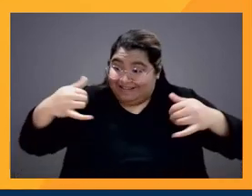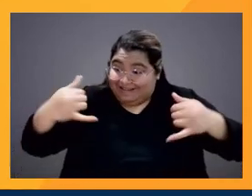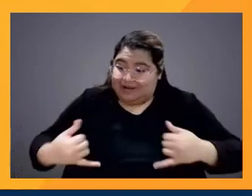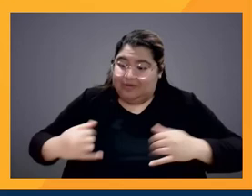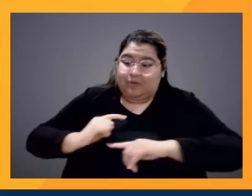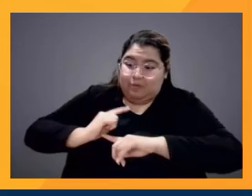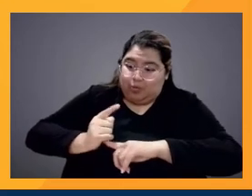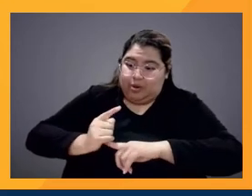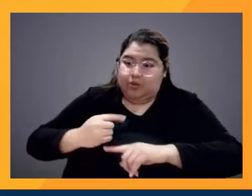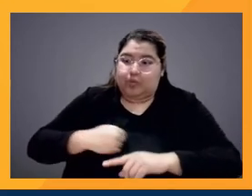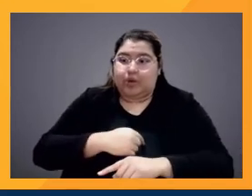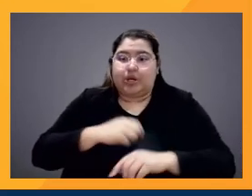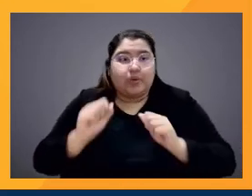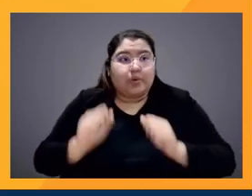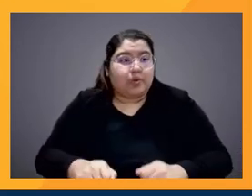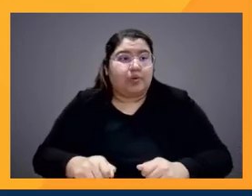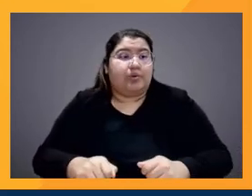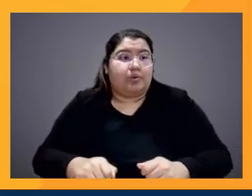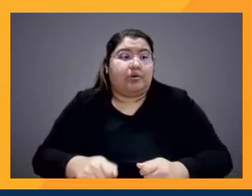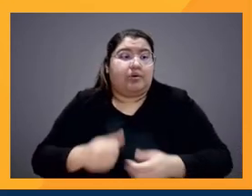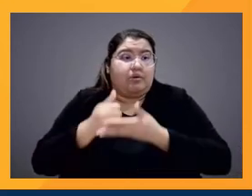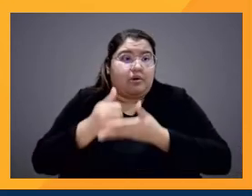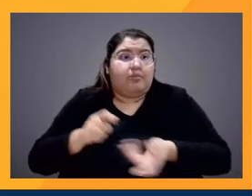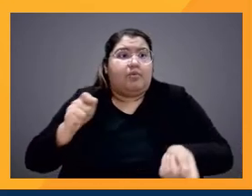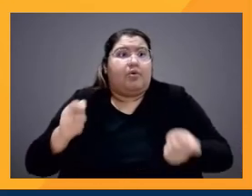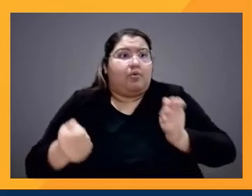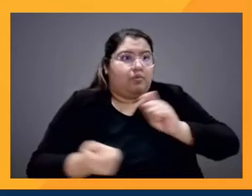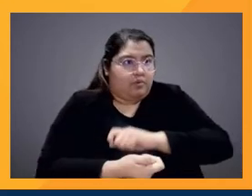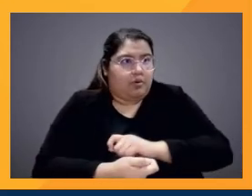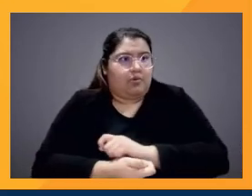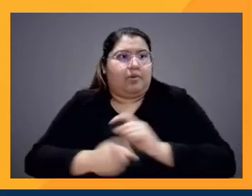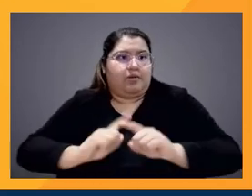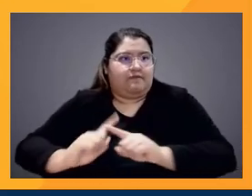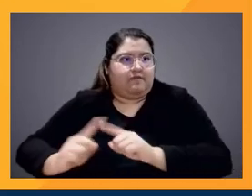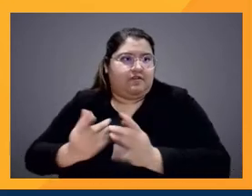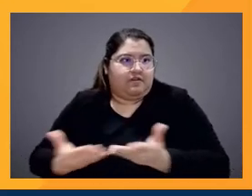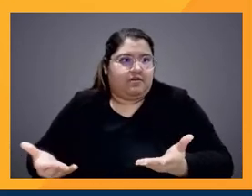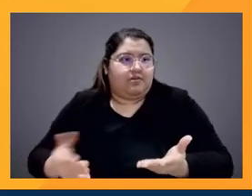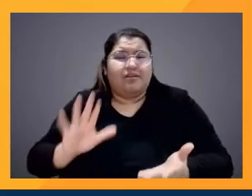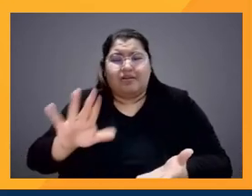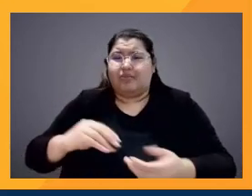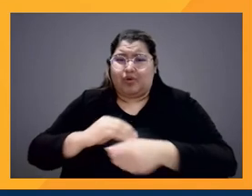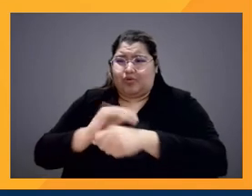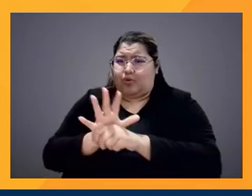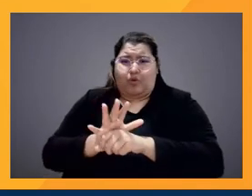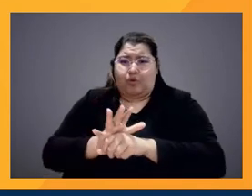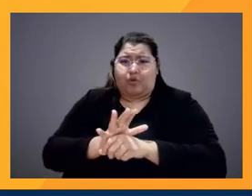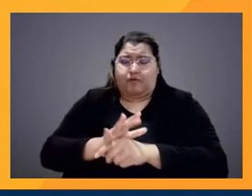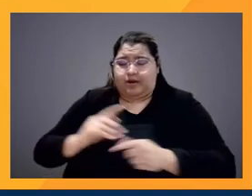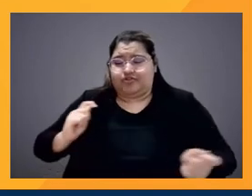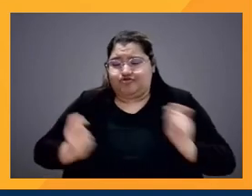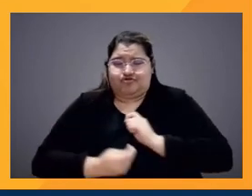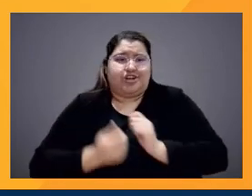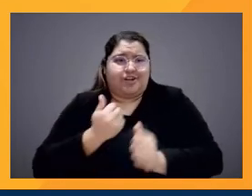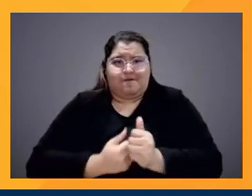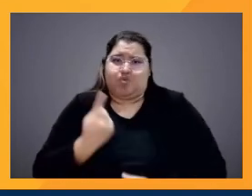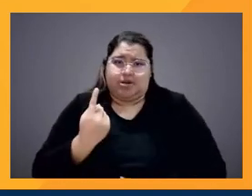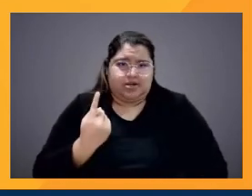what Chris said, like the imagination and the innovation is going to be key, right? I do think we're at a place where